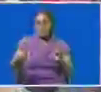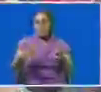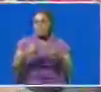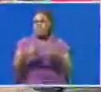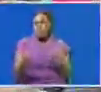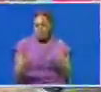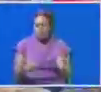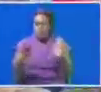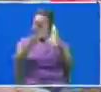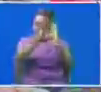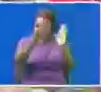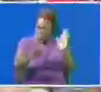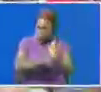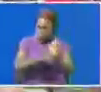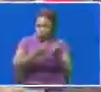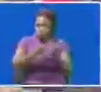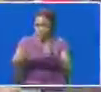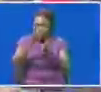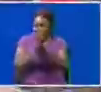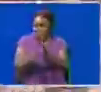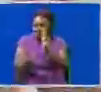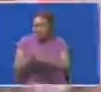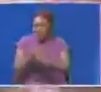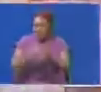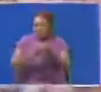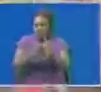the constitution be changed without changing its